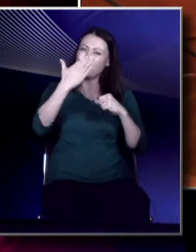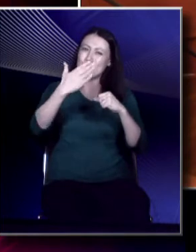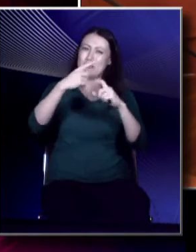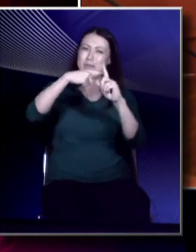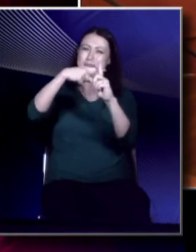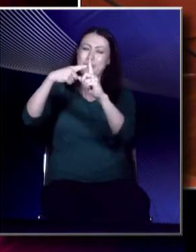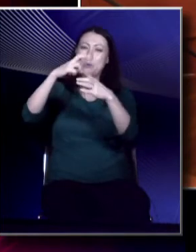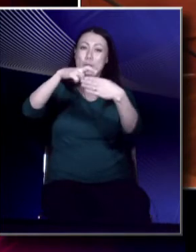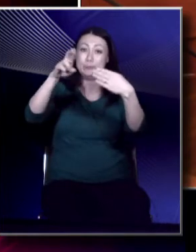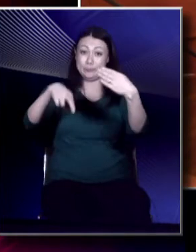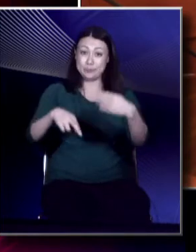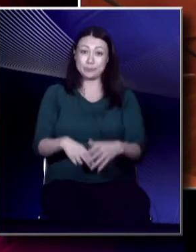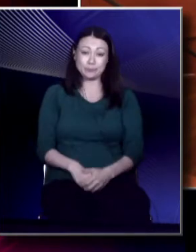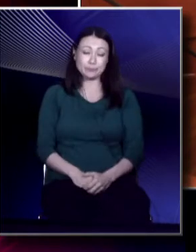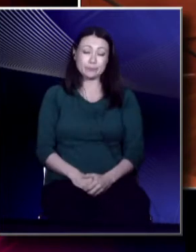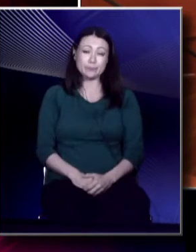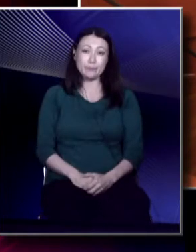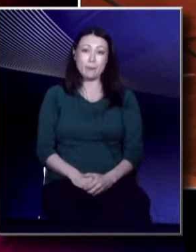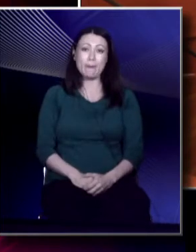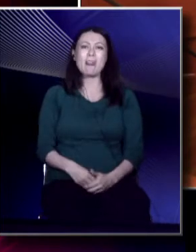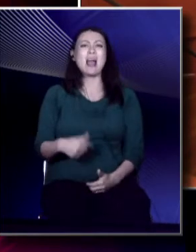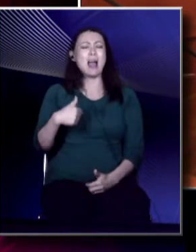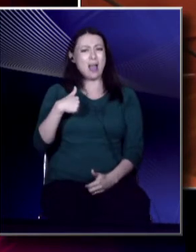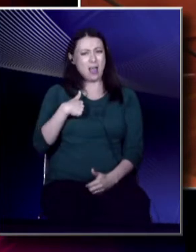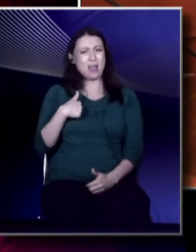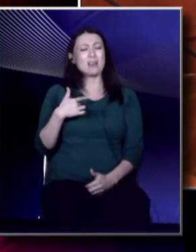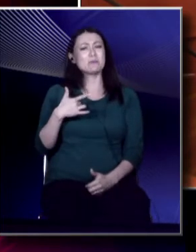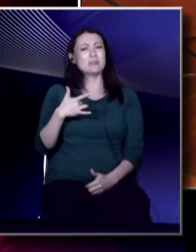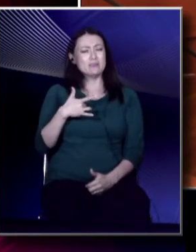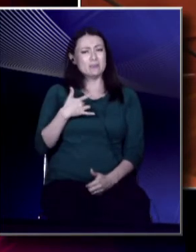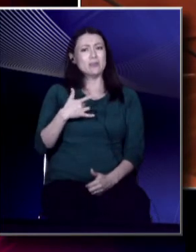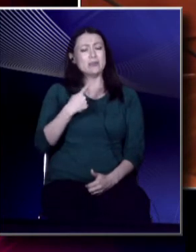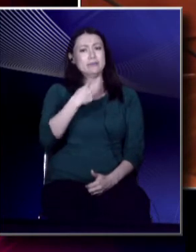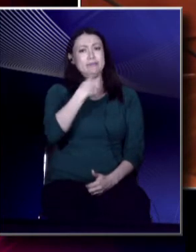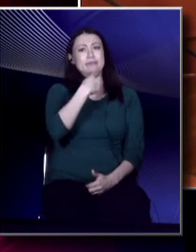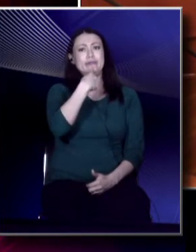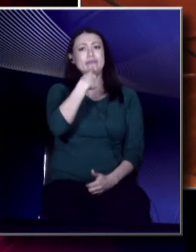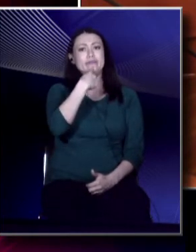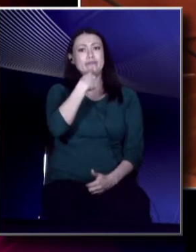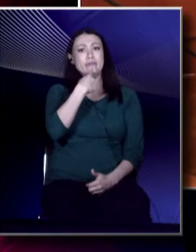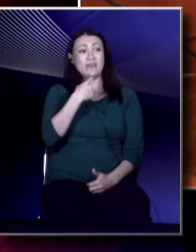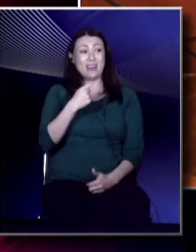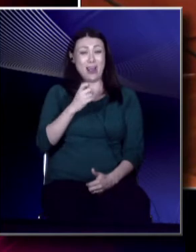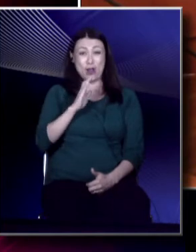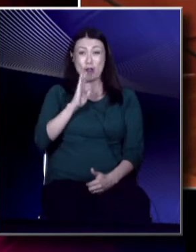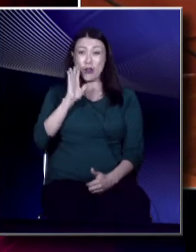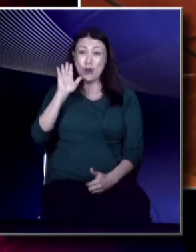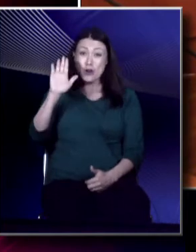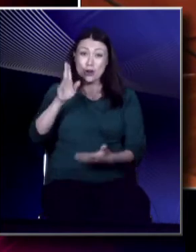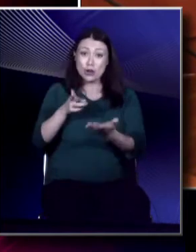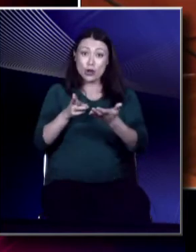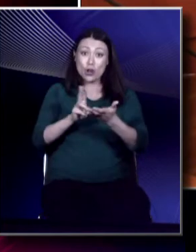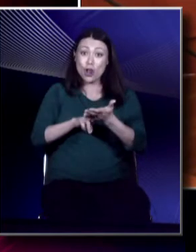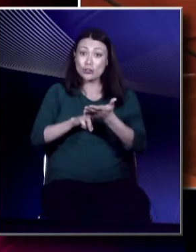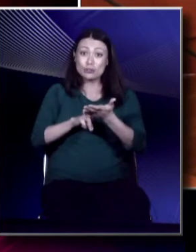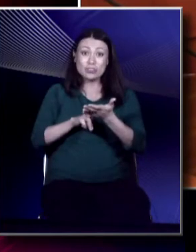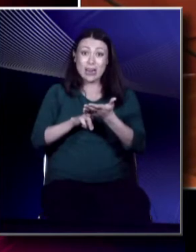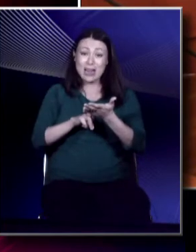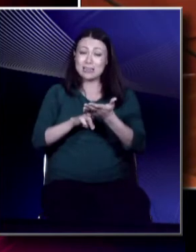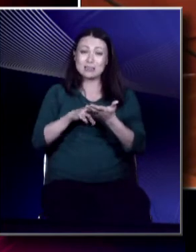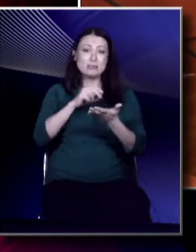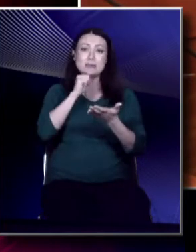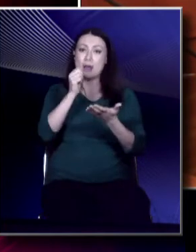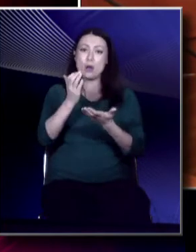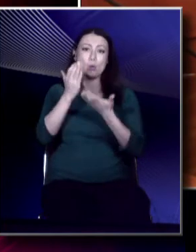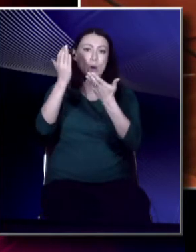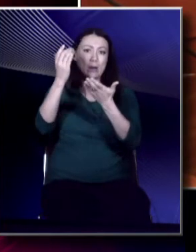Arizona. I am dismayed that her contract is not recommended for board approval. Barb is